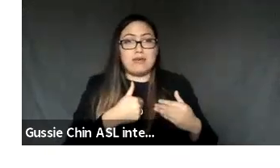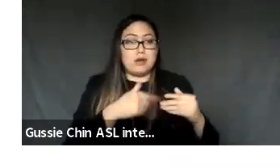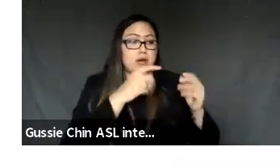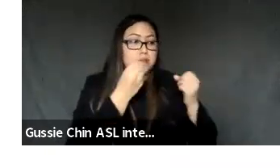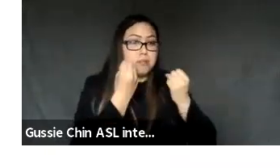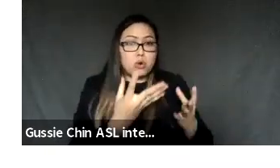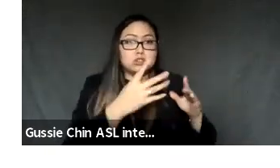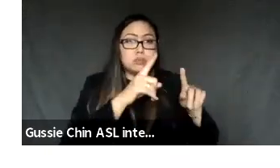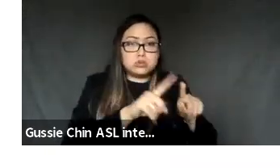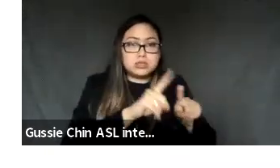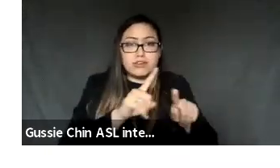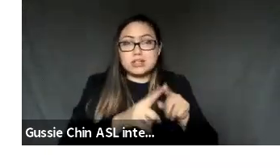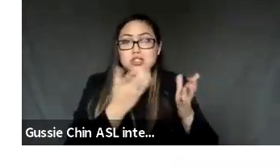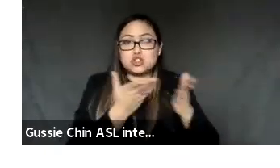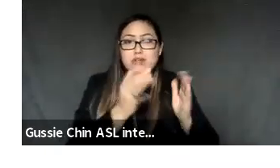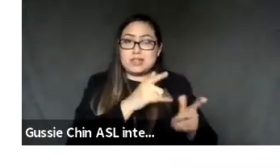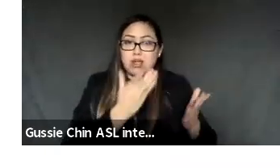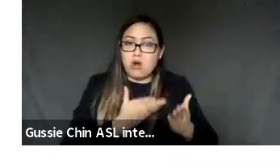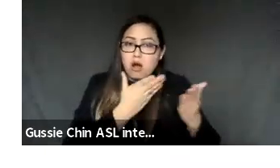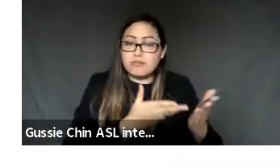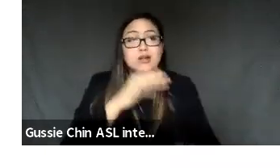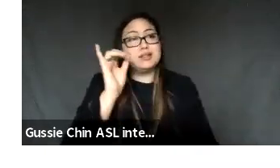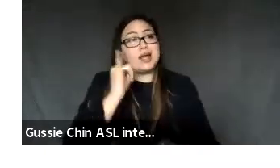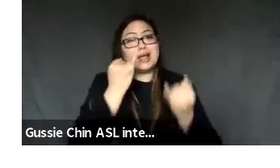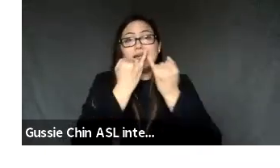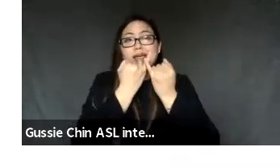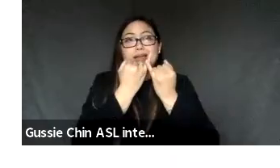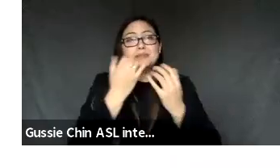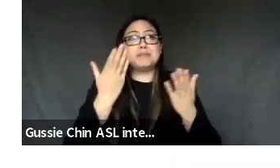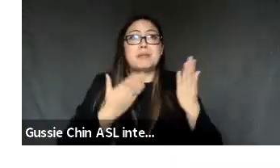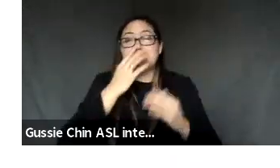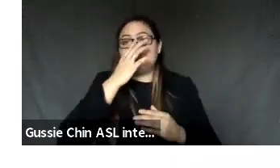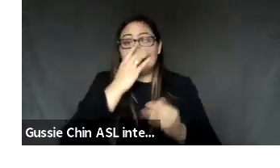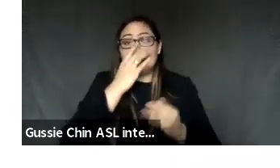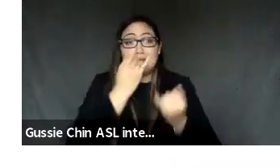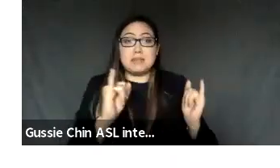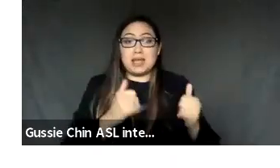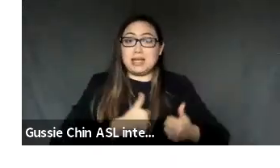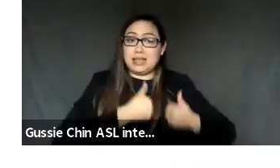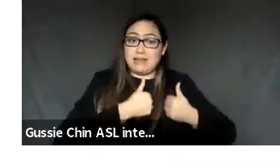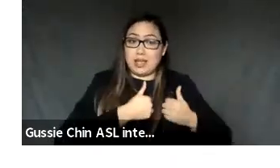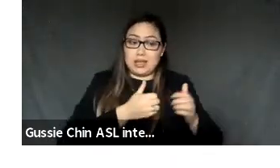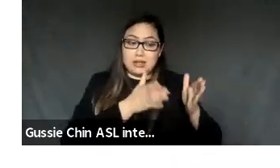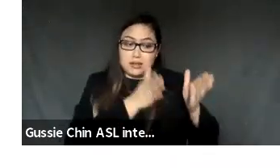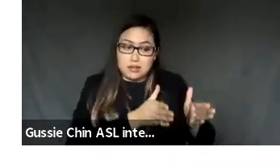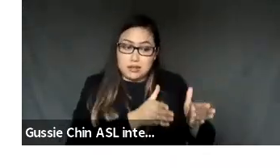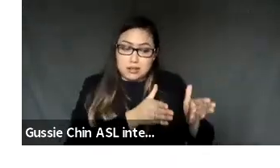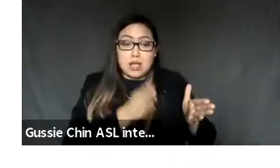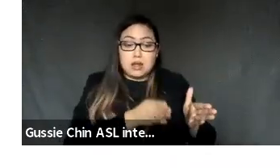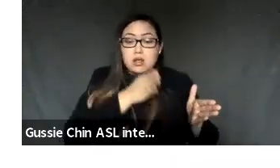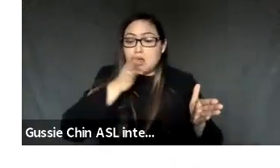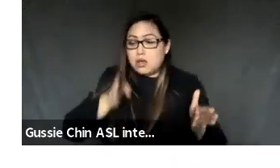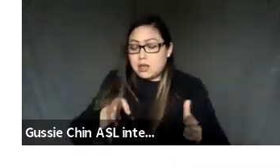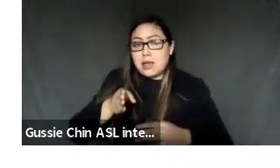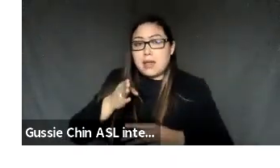different services that they offer. They may have like a independent living area, and then they may have like a memory care